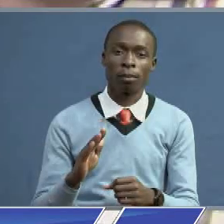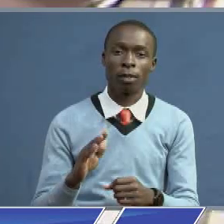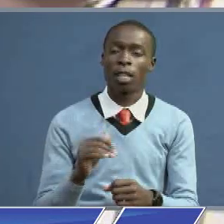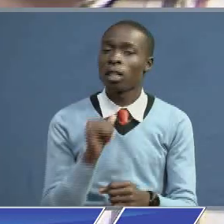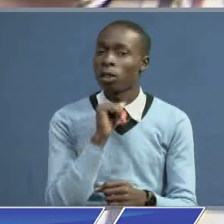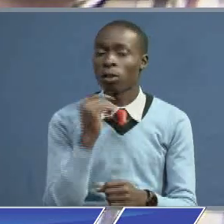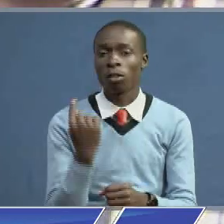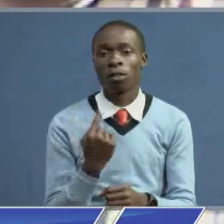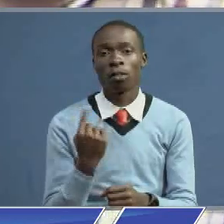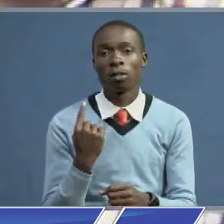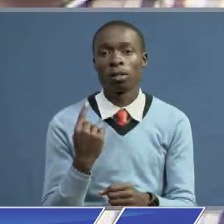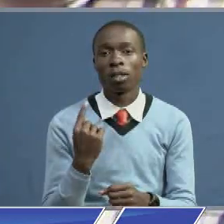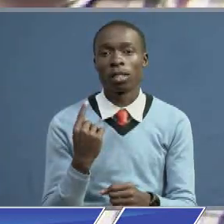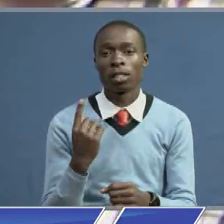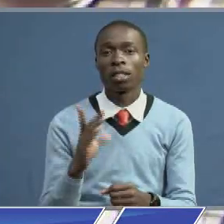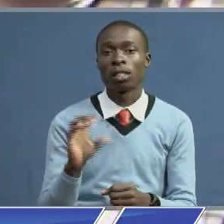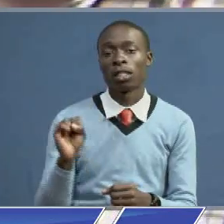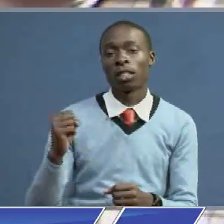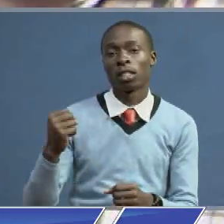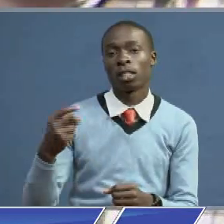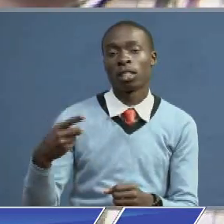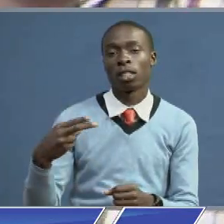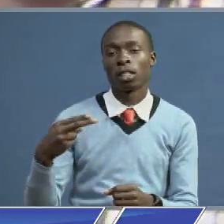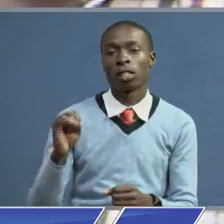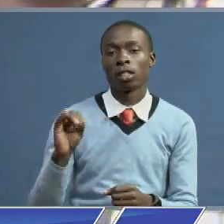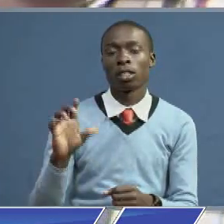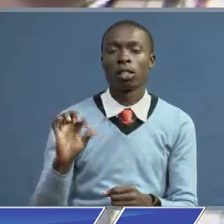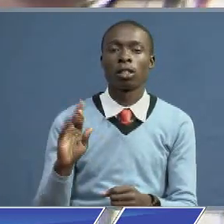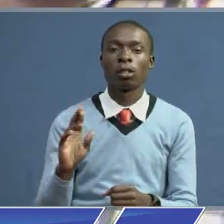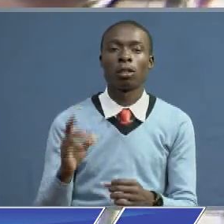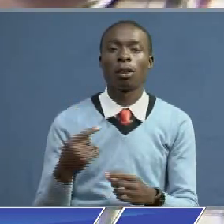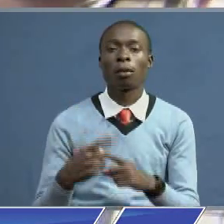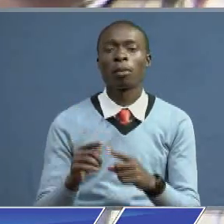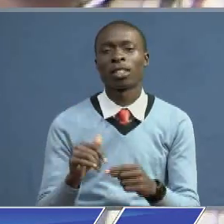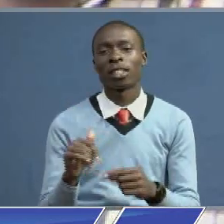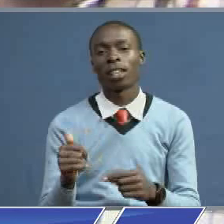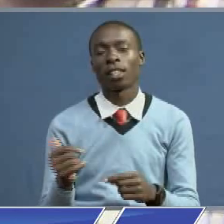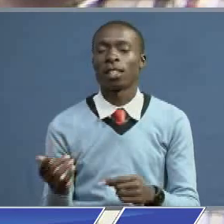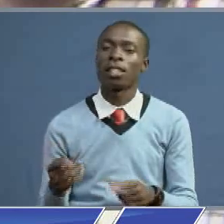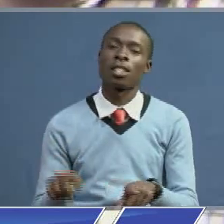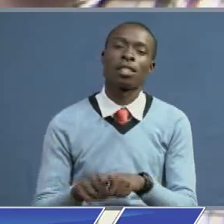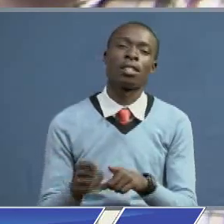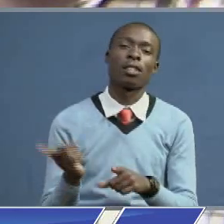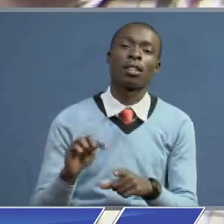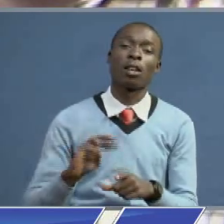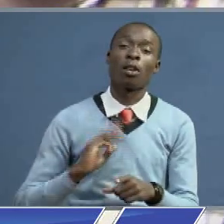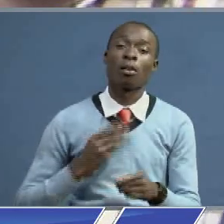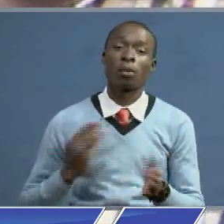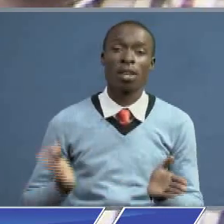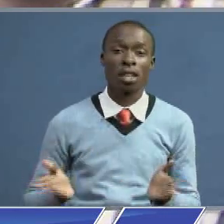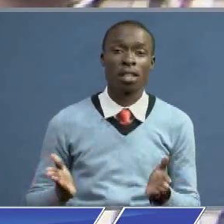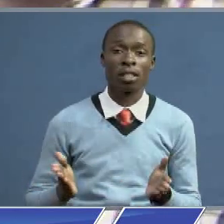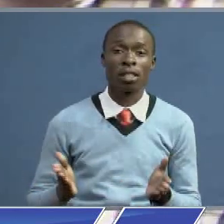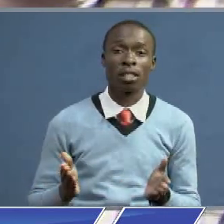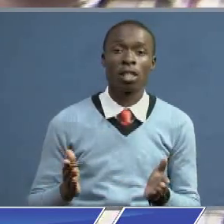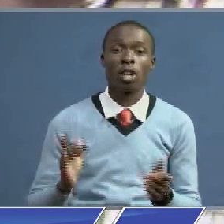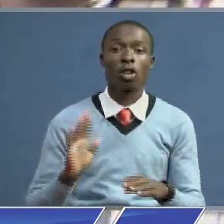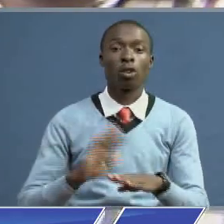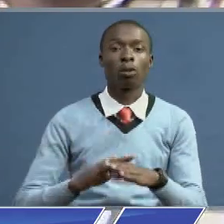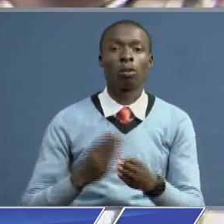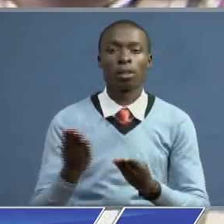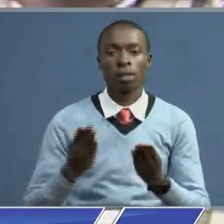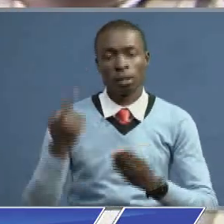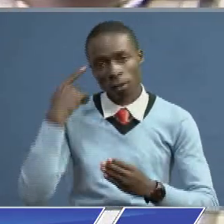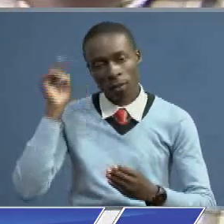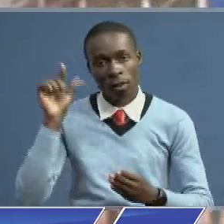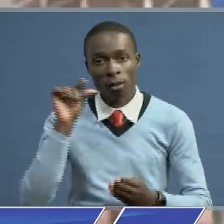only Emrash and Shilo, but any other agent can actually come. What we are urging is quality services for the